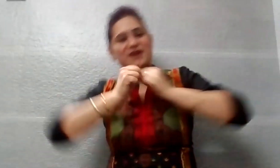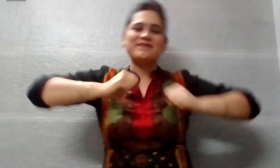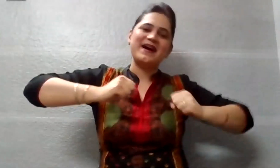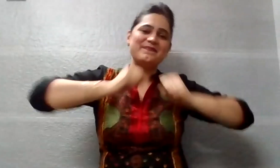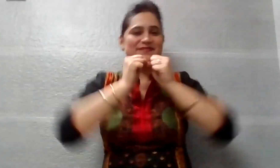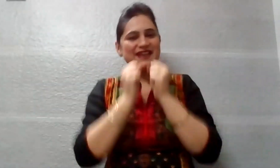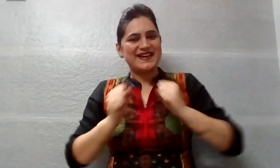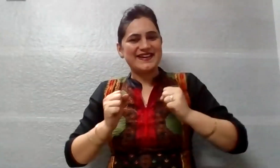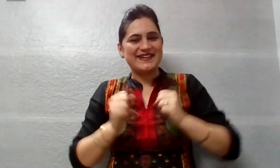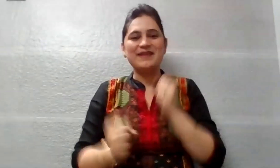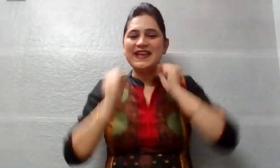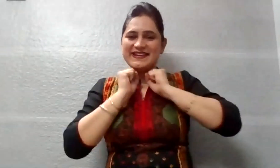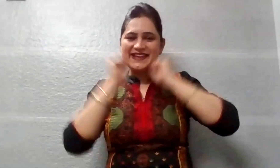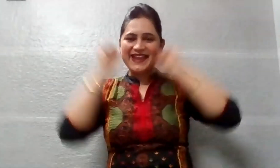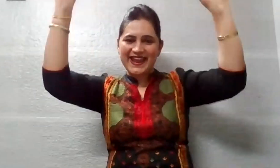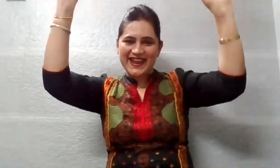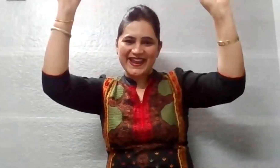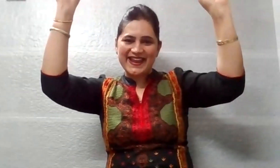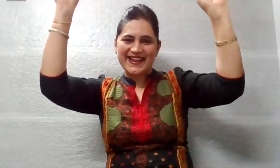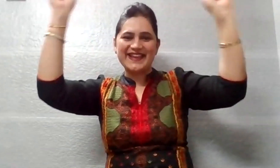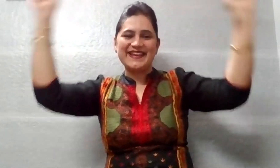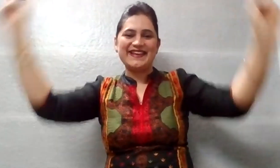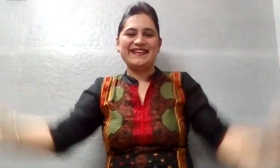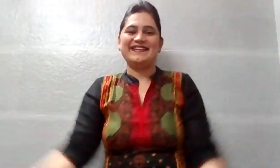it's warm up time. Yay!